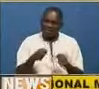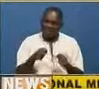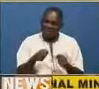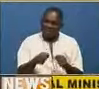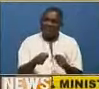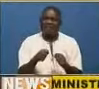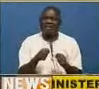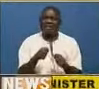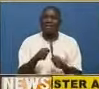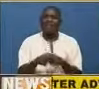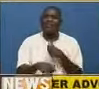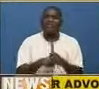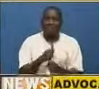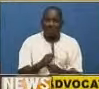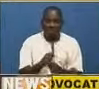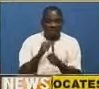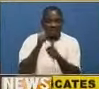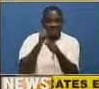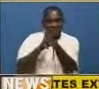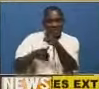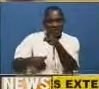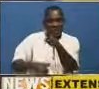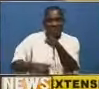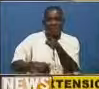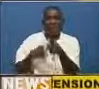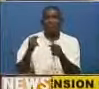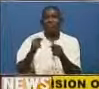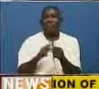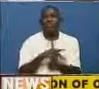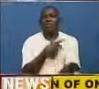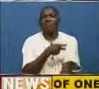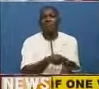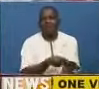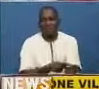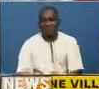of COVID-19, the young girl got pregnant.